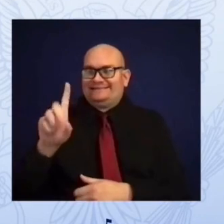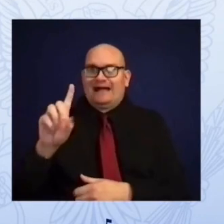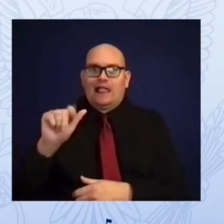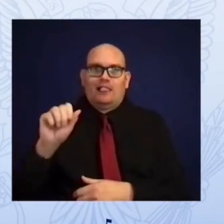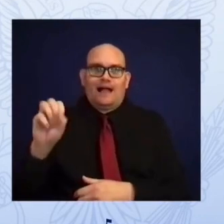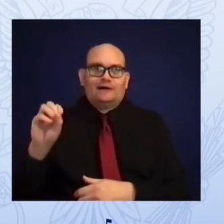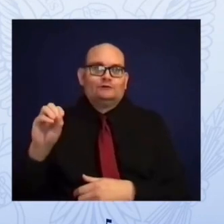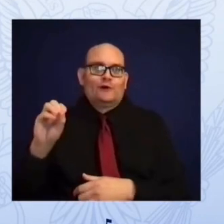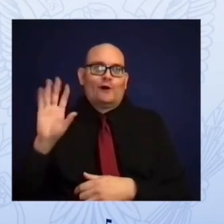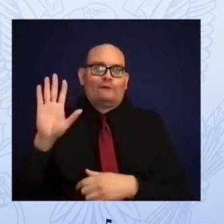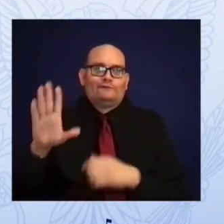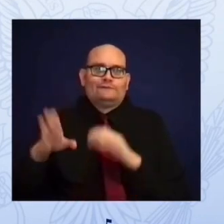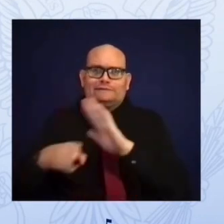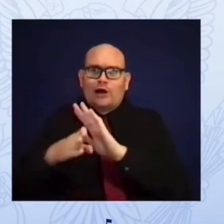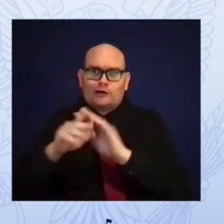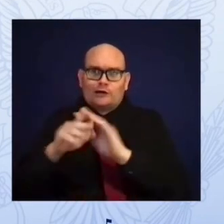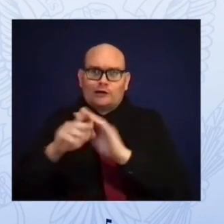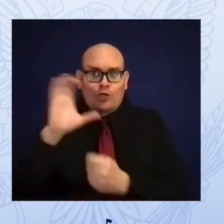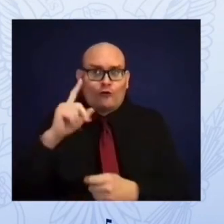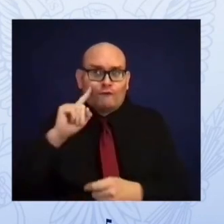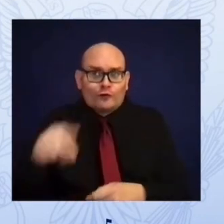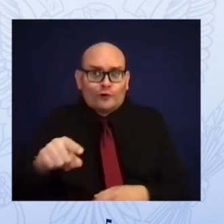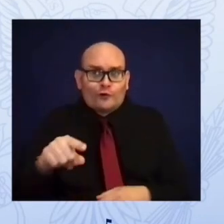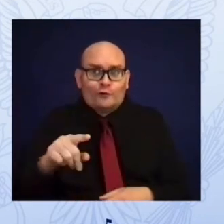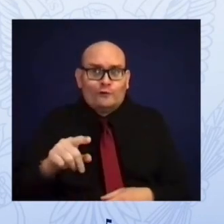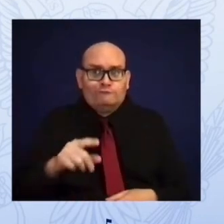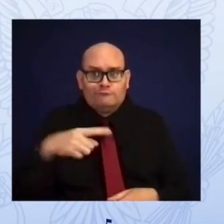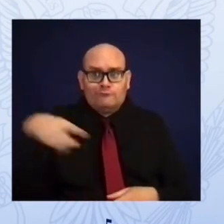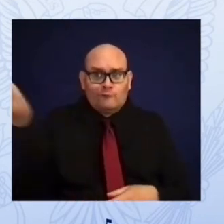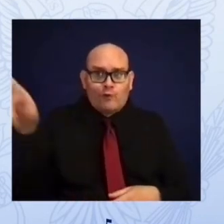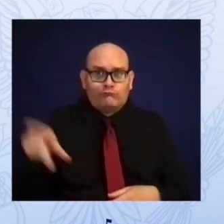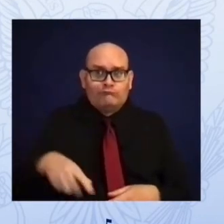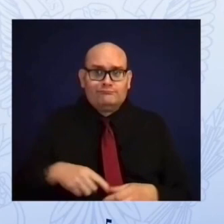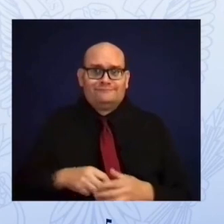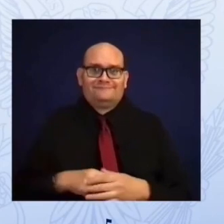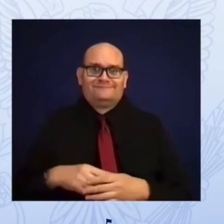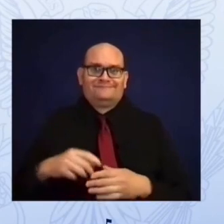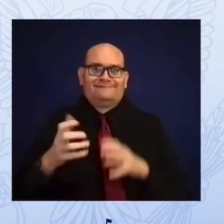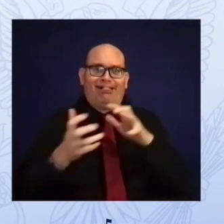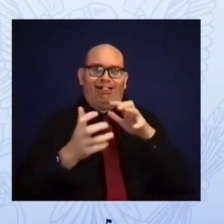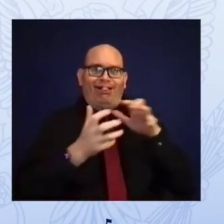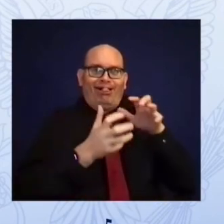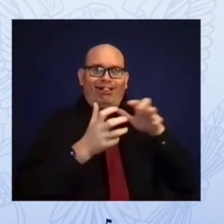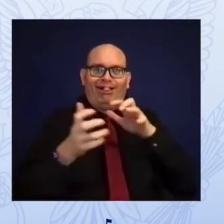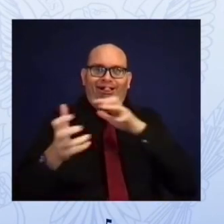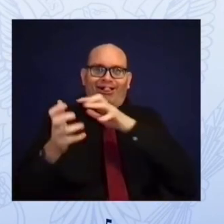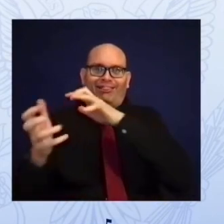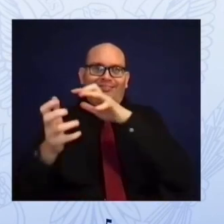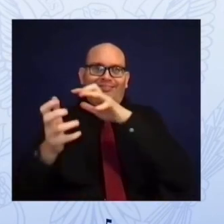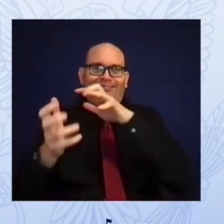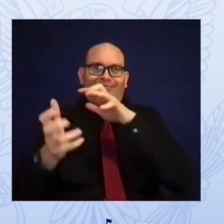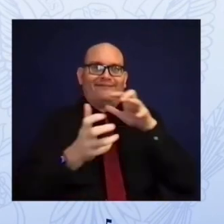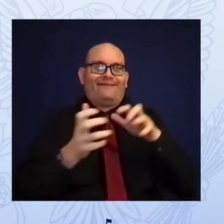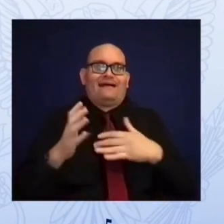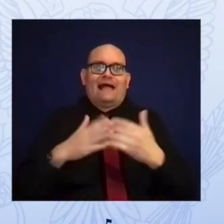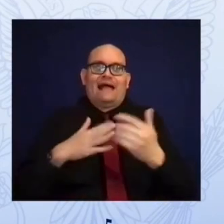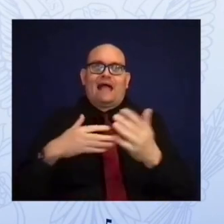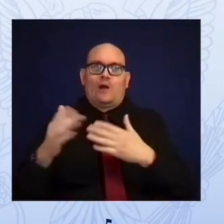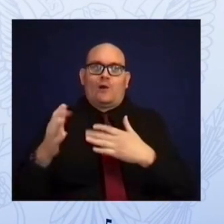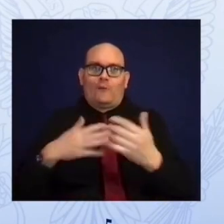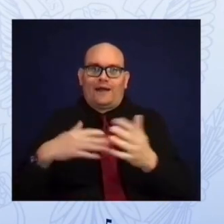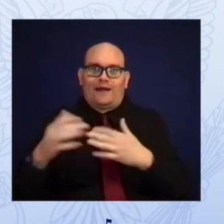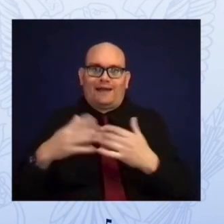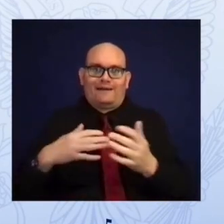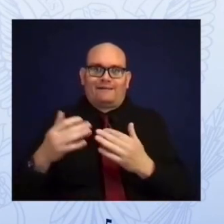Anyway, little joke, sorry. My one chance. So we're honored by the presence